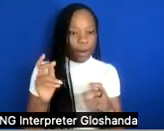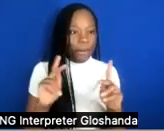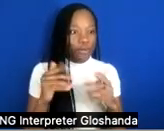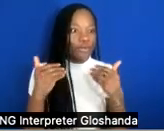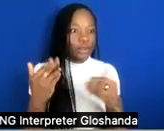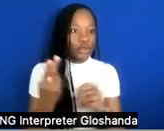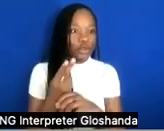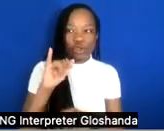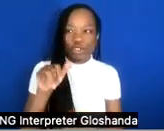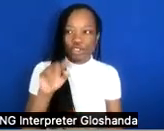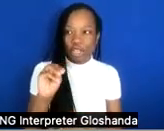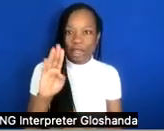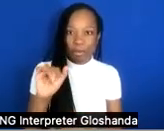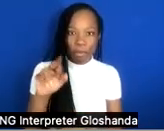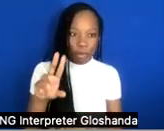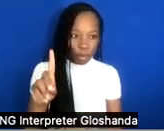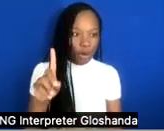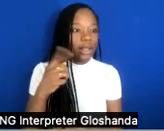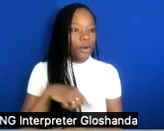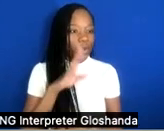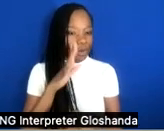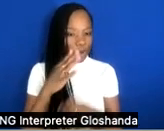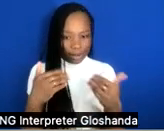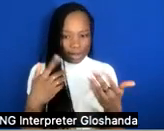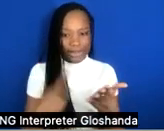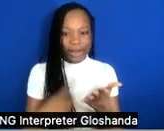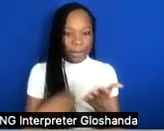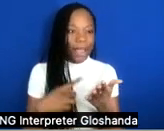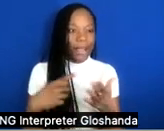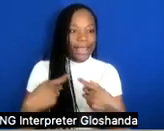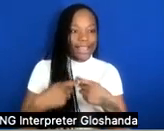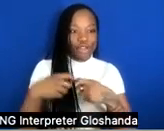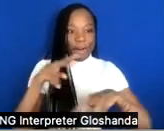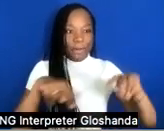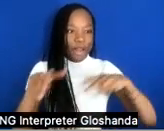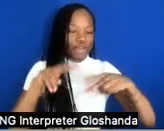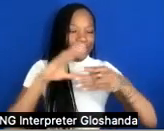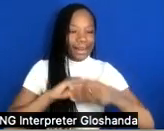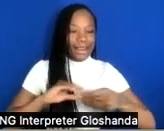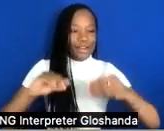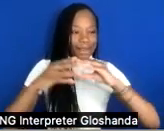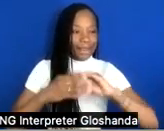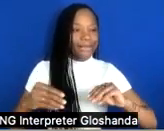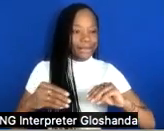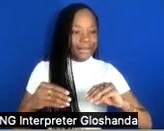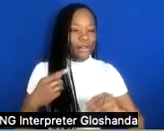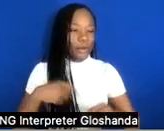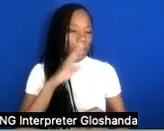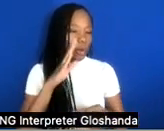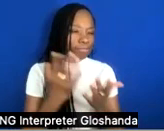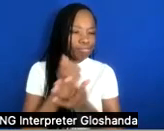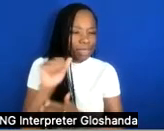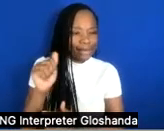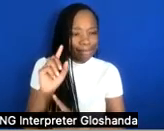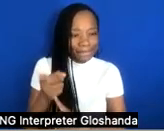Jamboard. And we're gonna talk a little bit about electronic monitoring narratives. And so we're gonna take about 10